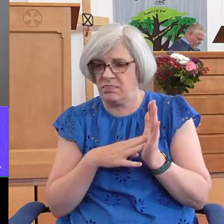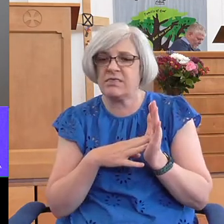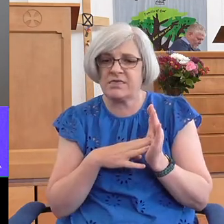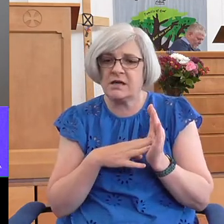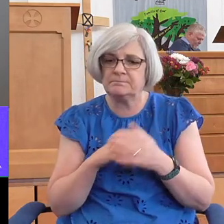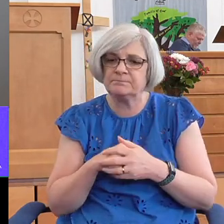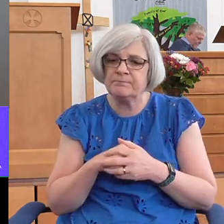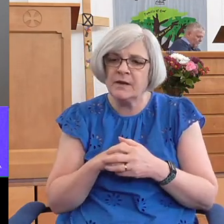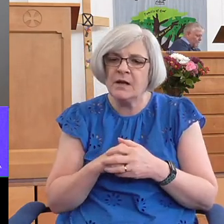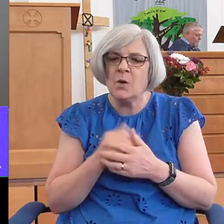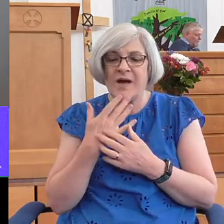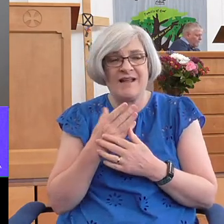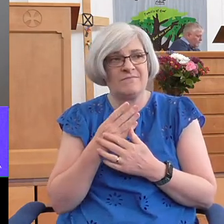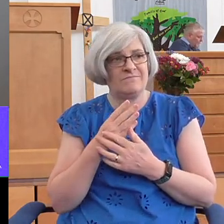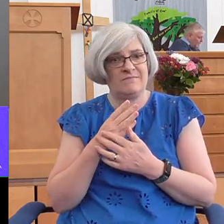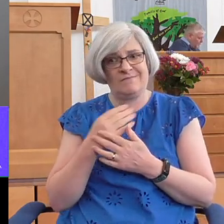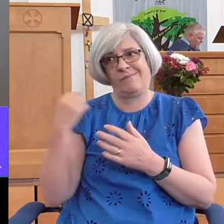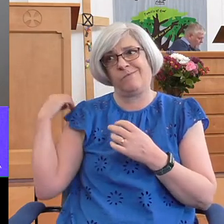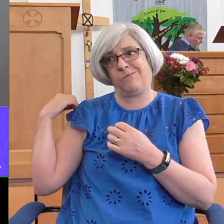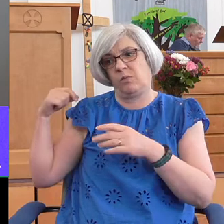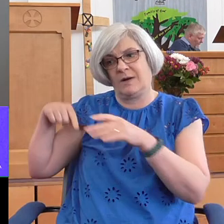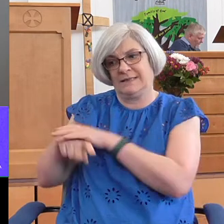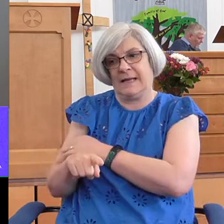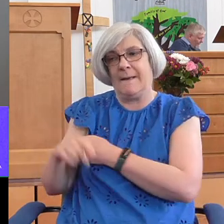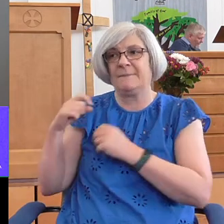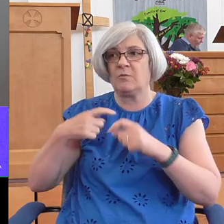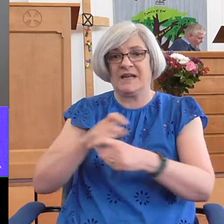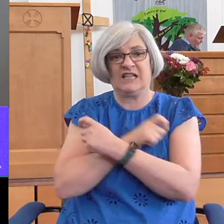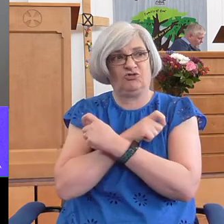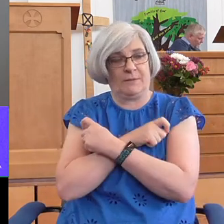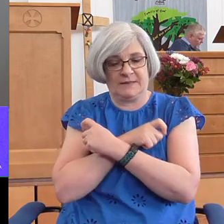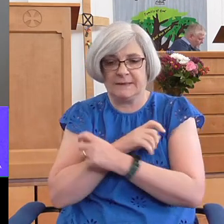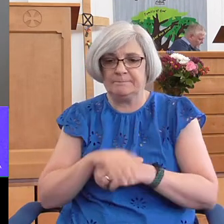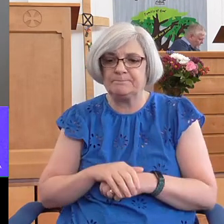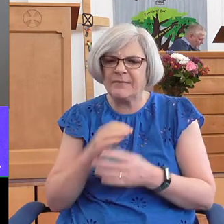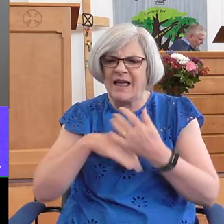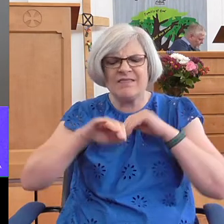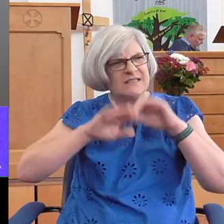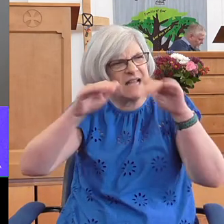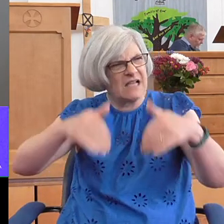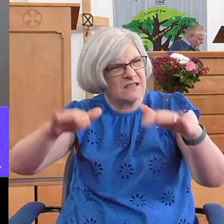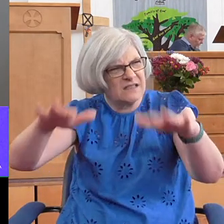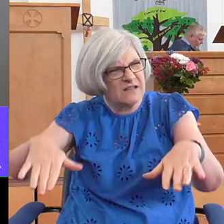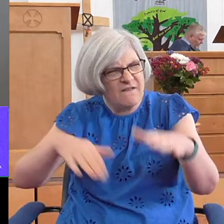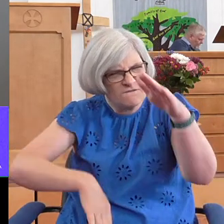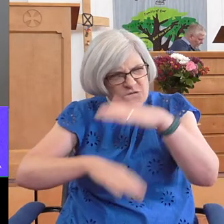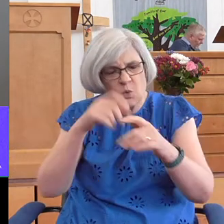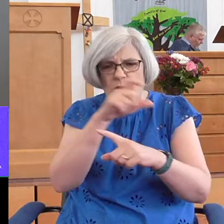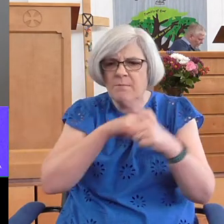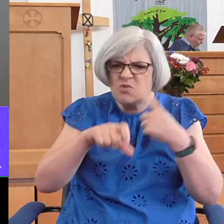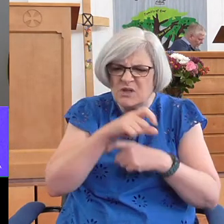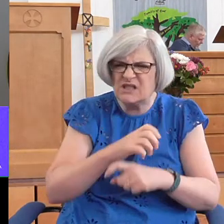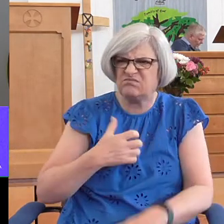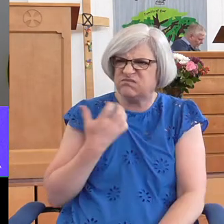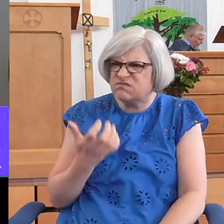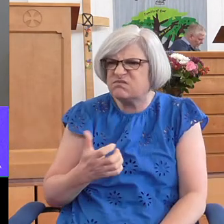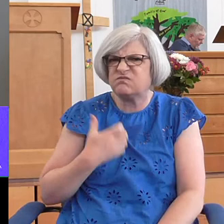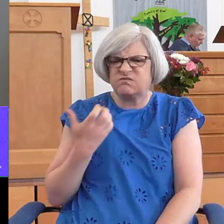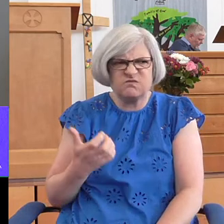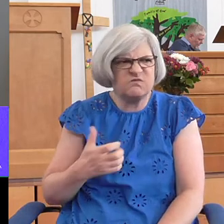month after they had come out of Egypt. In the desert, the whole community grumbled against Moses and